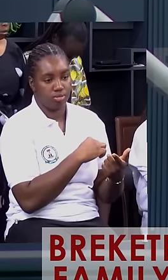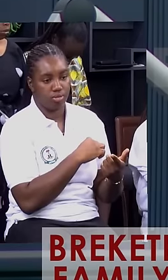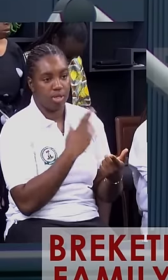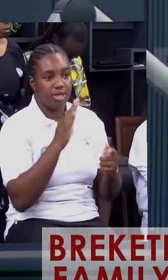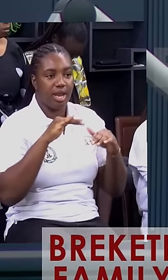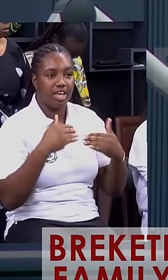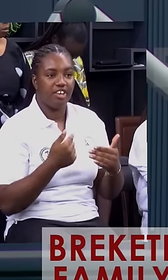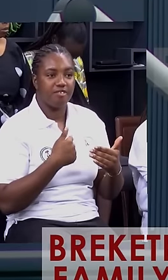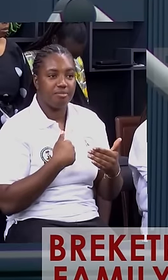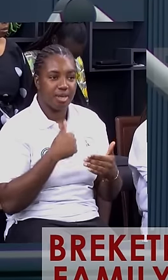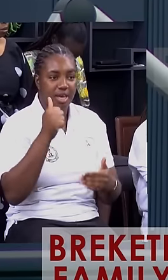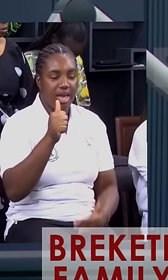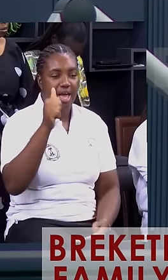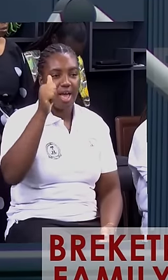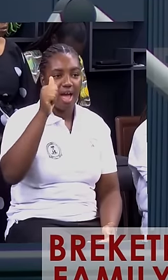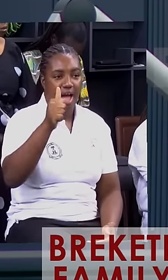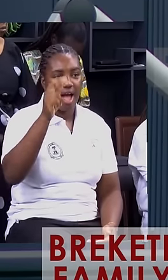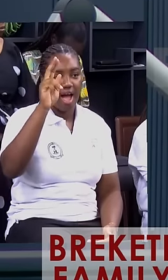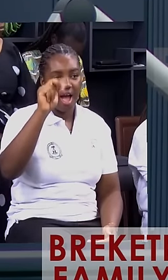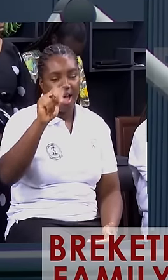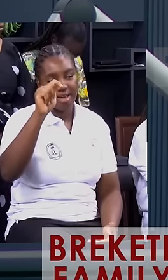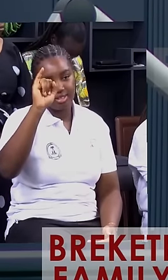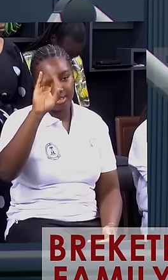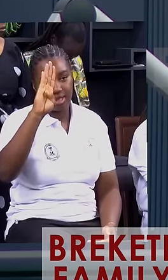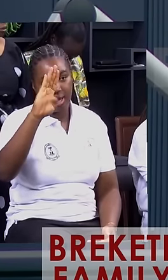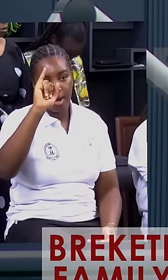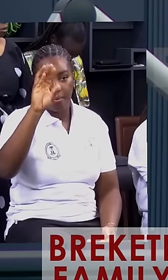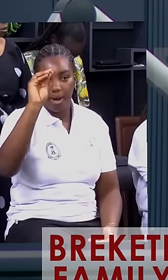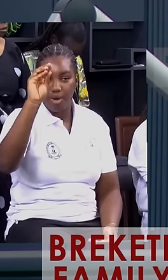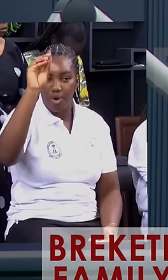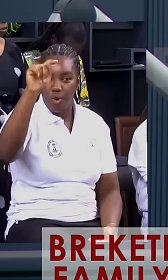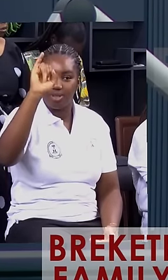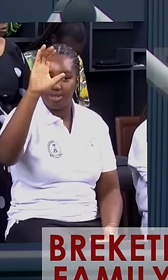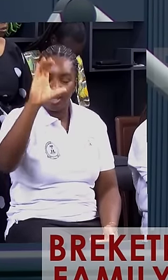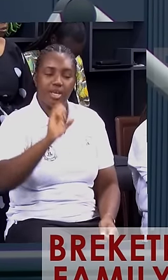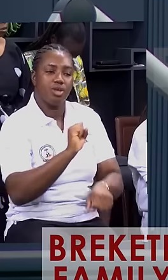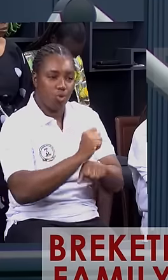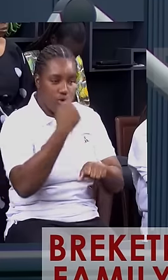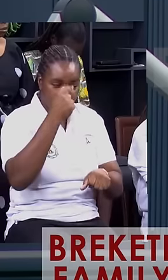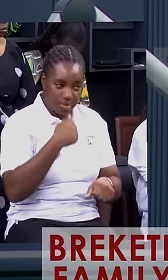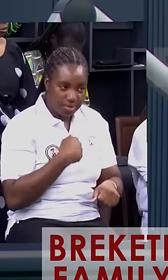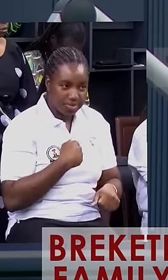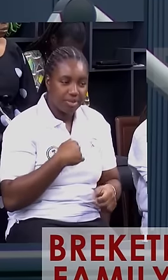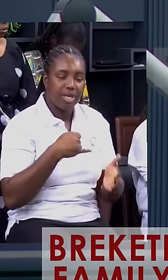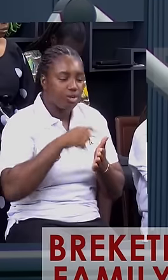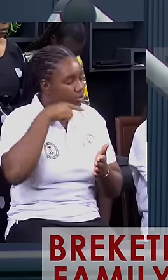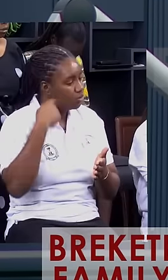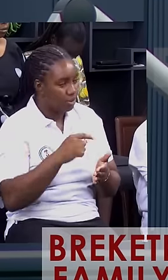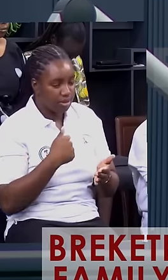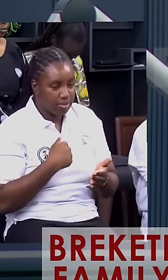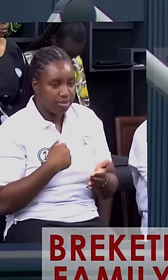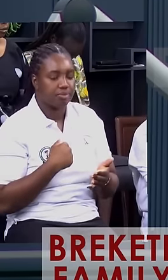they give me antibiotic. I drink the antibiotic, it worked for me, it sweet me.